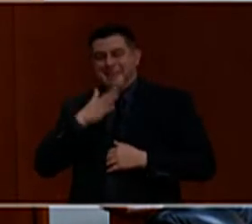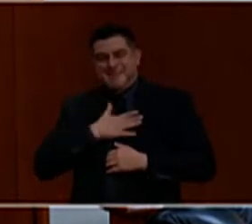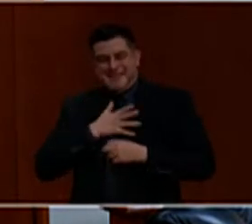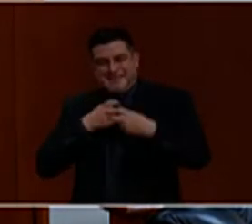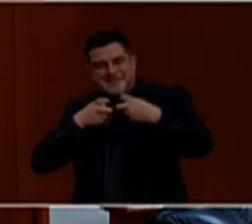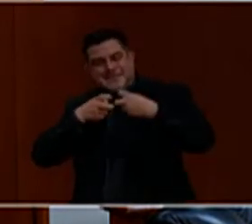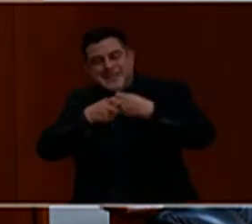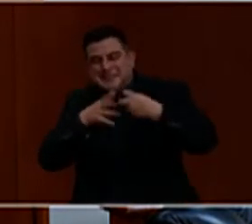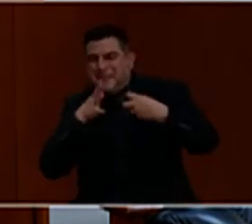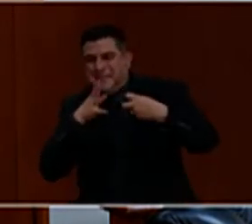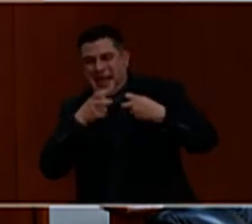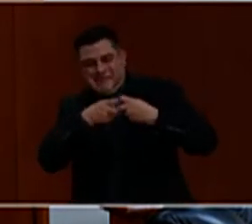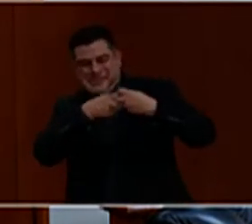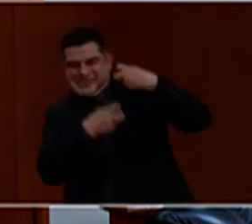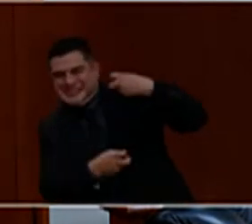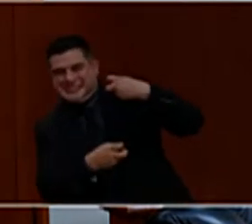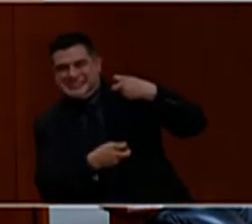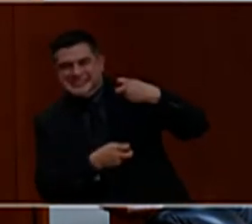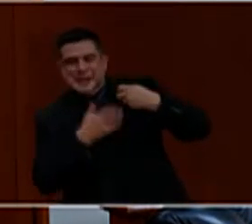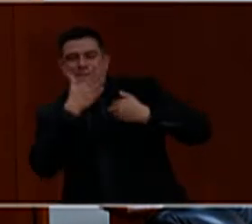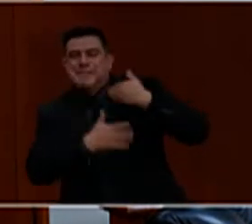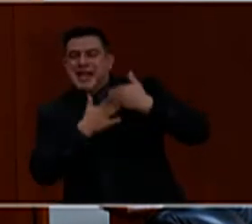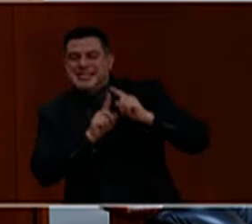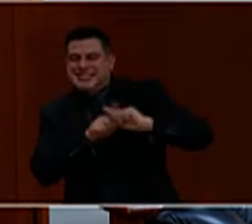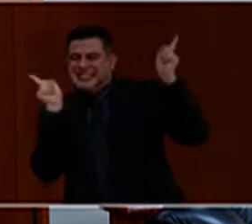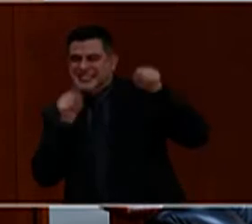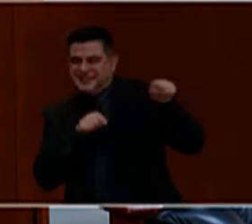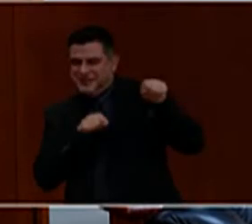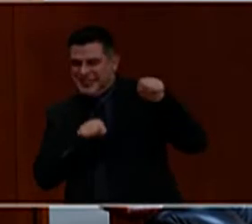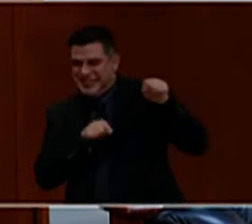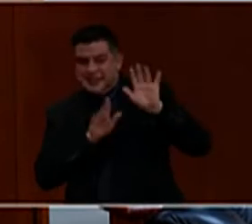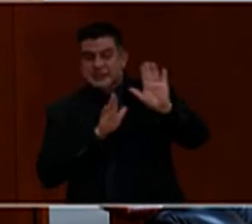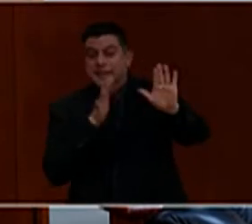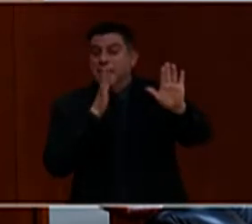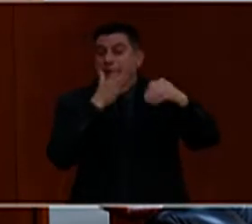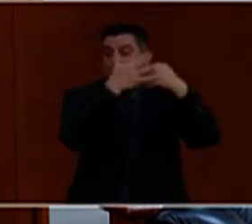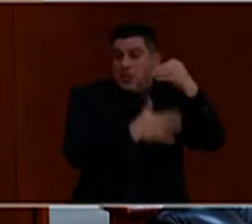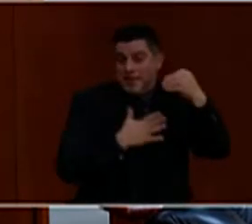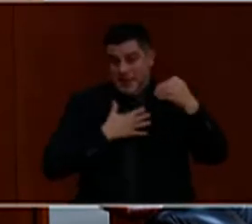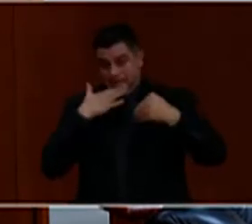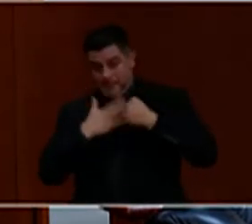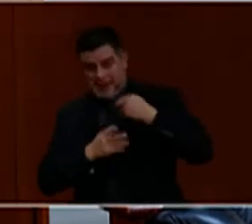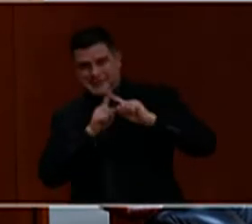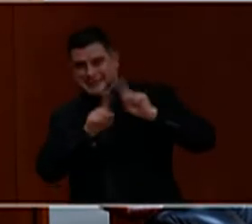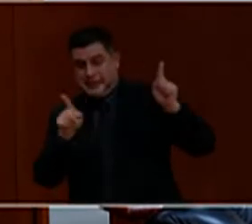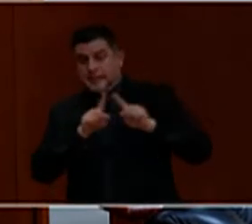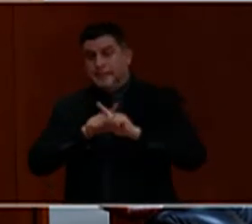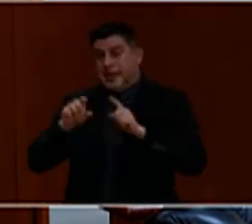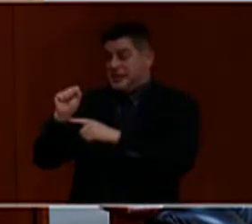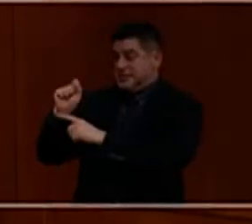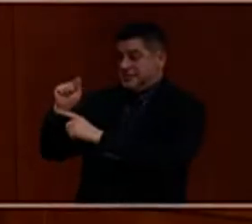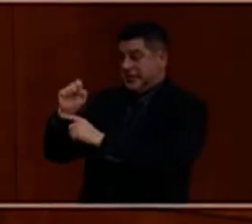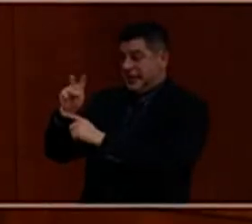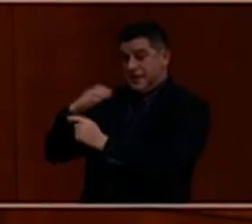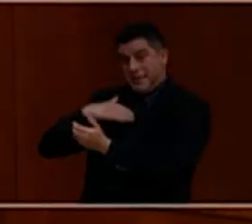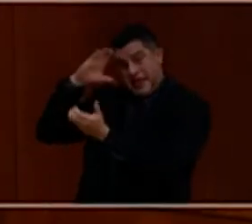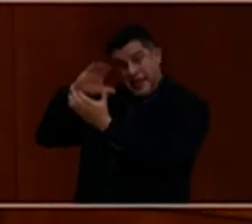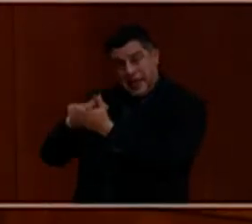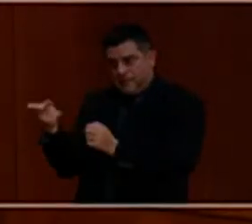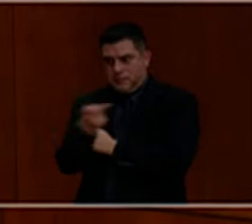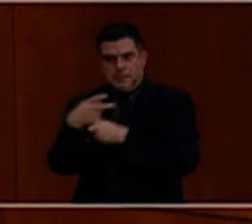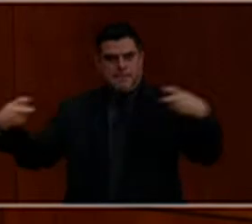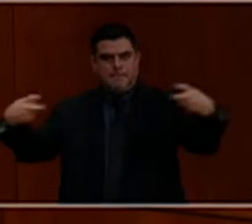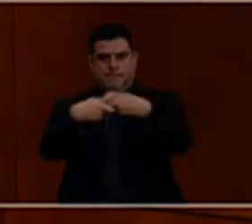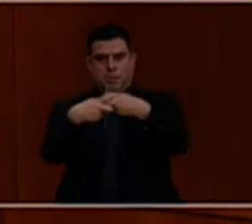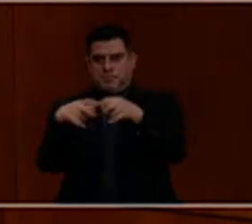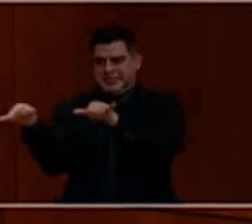they went ahead. I knew my blood type already, and through the coordination with Sacred Heart, I received a phone call the same